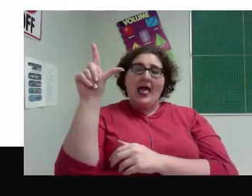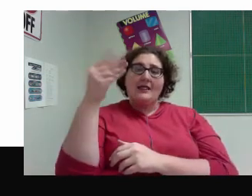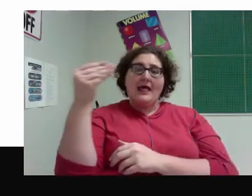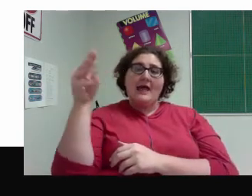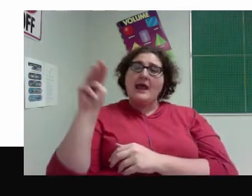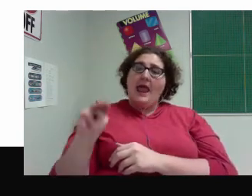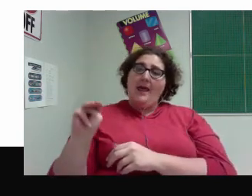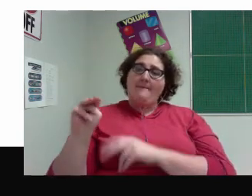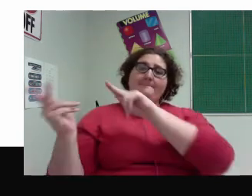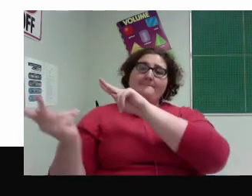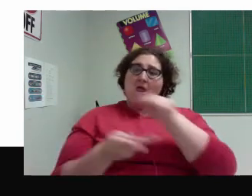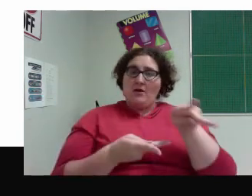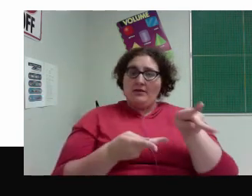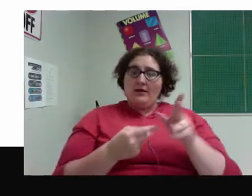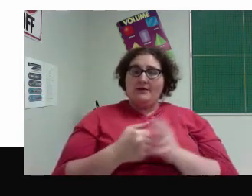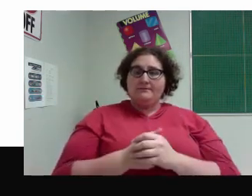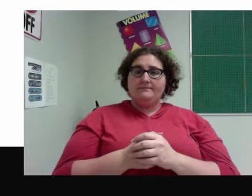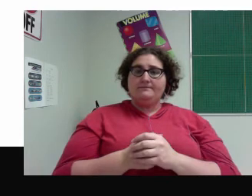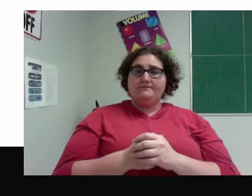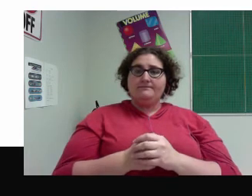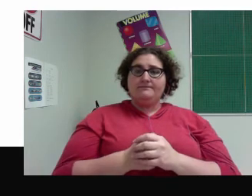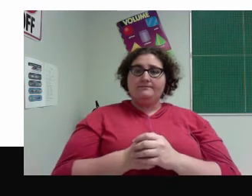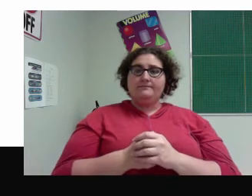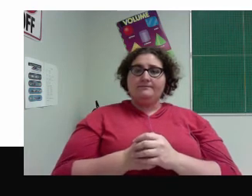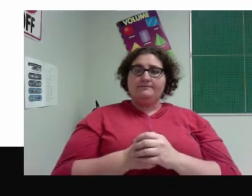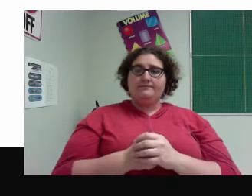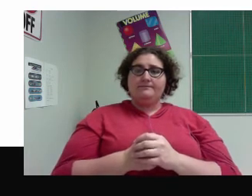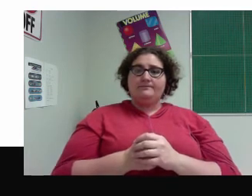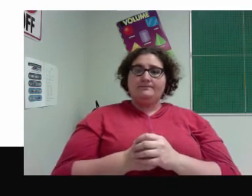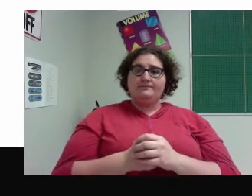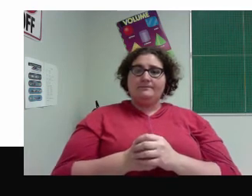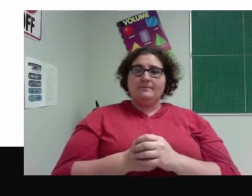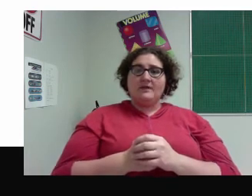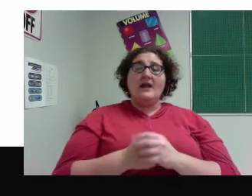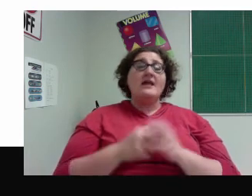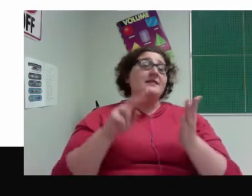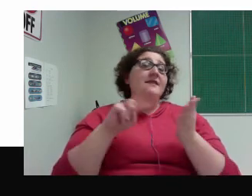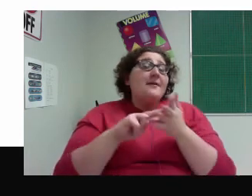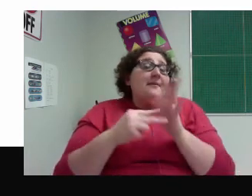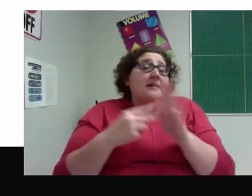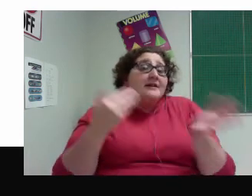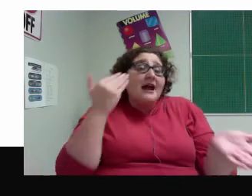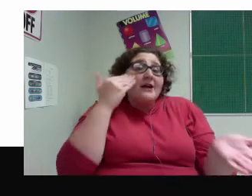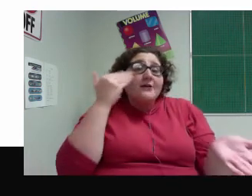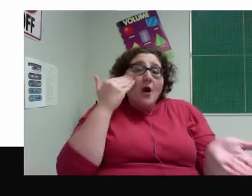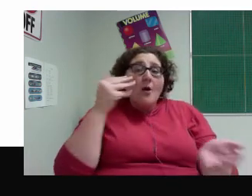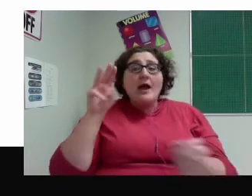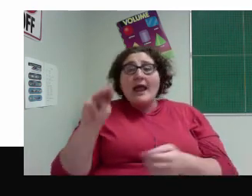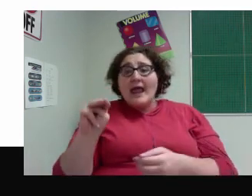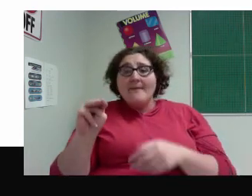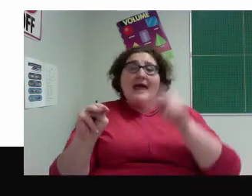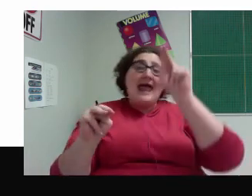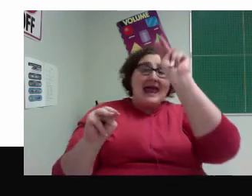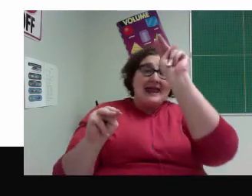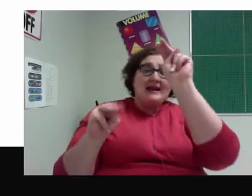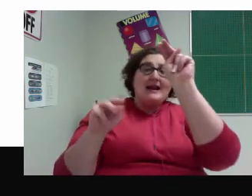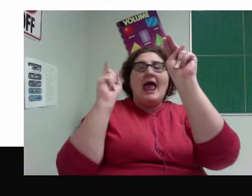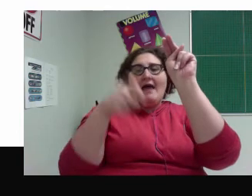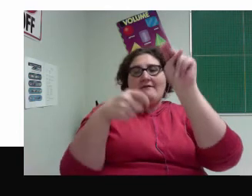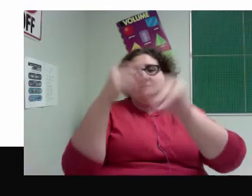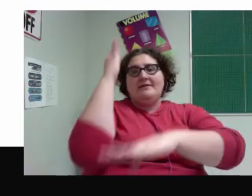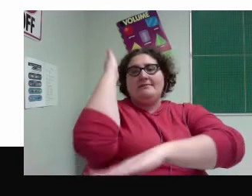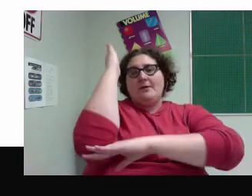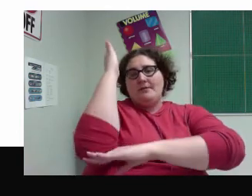M are parallel to each other, then I know that M and N must be